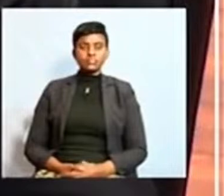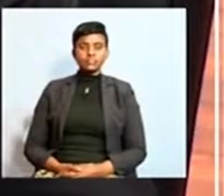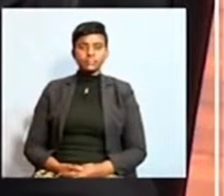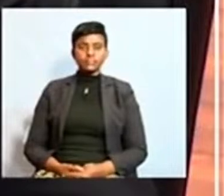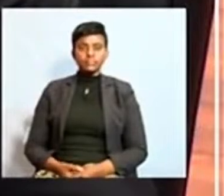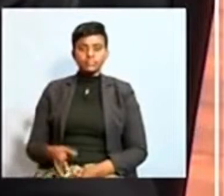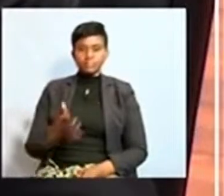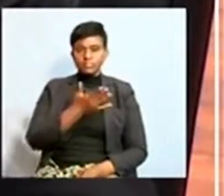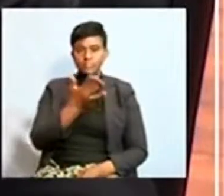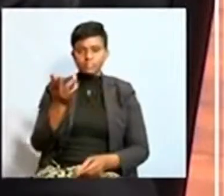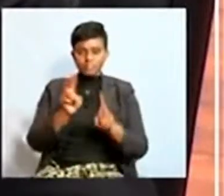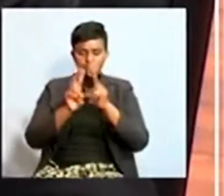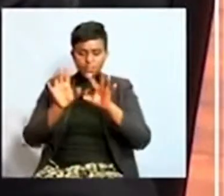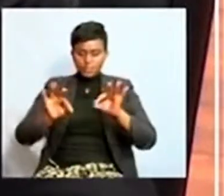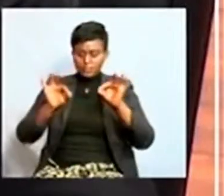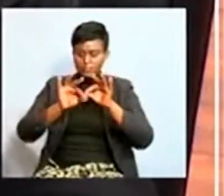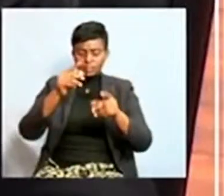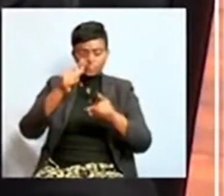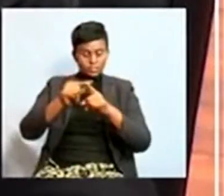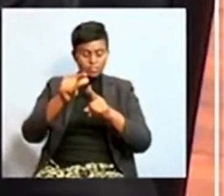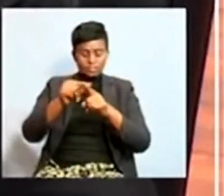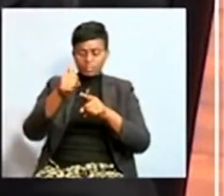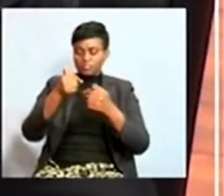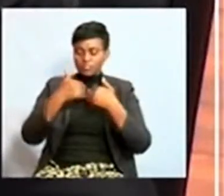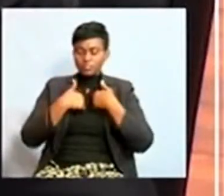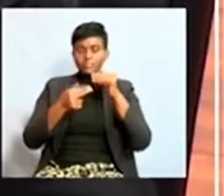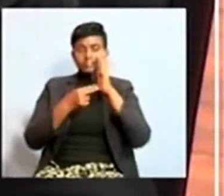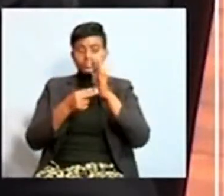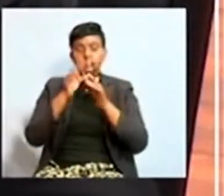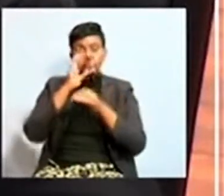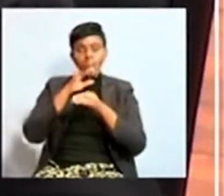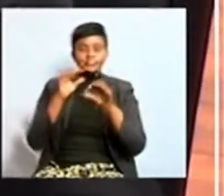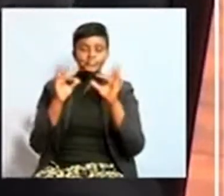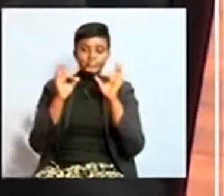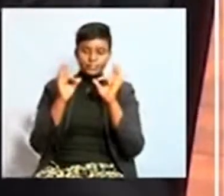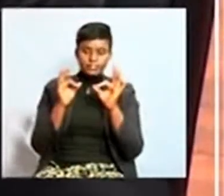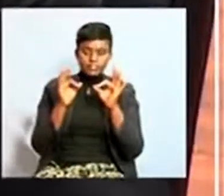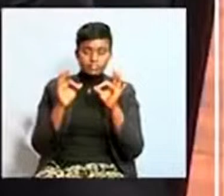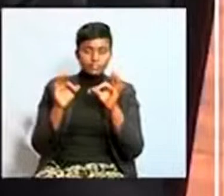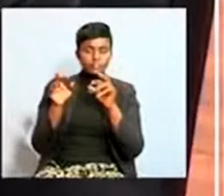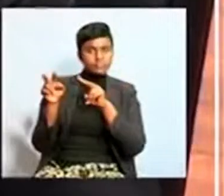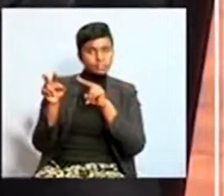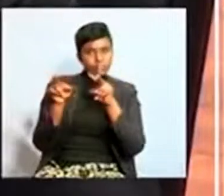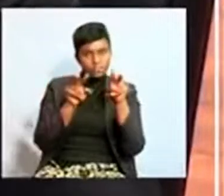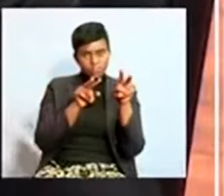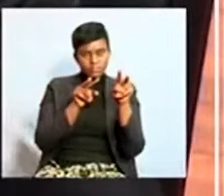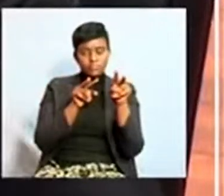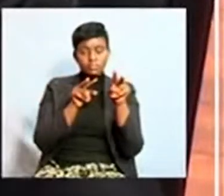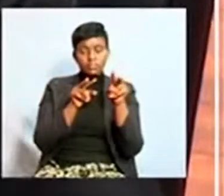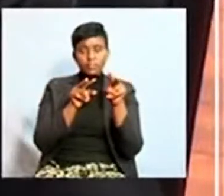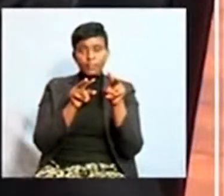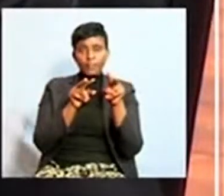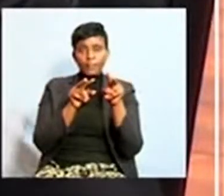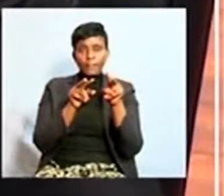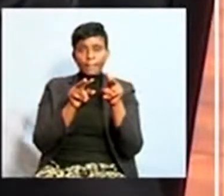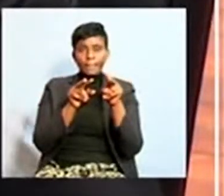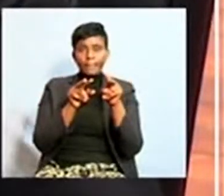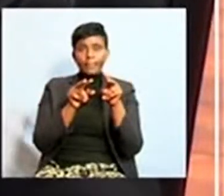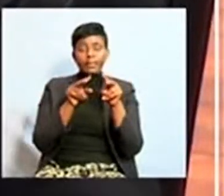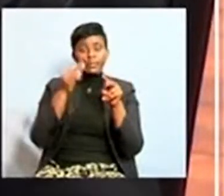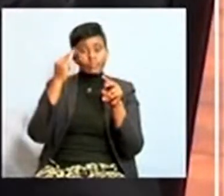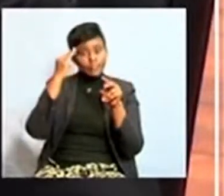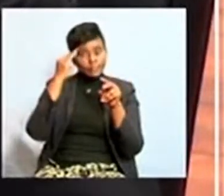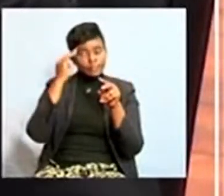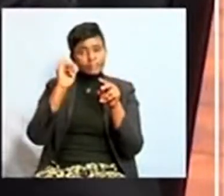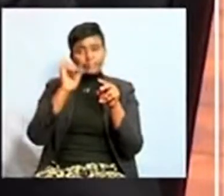The key word here is you have indicated that effective oversight. And knowing very well